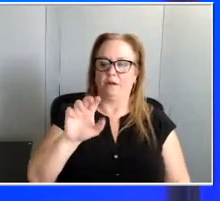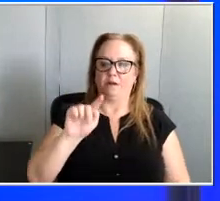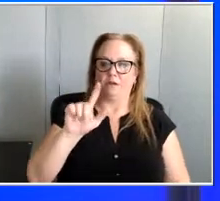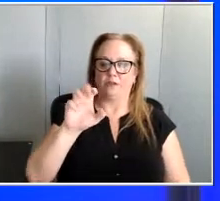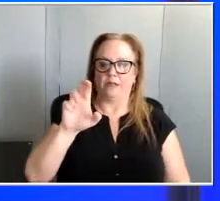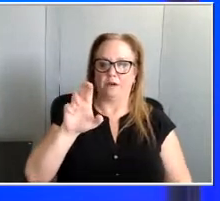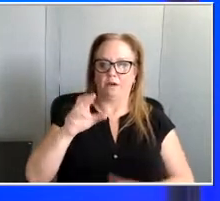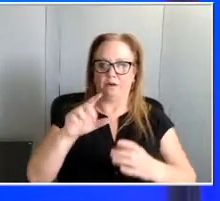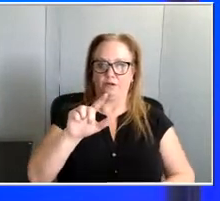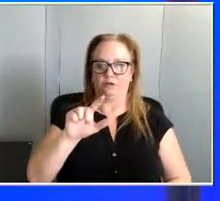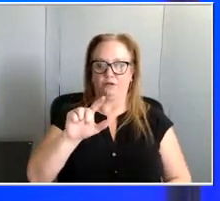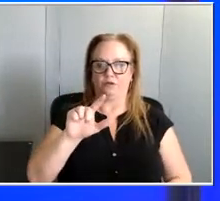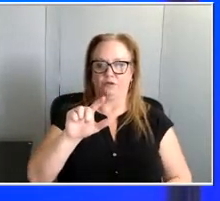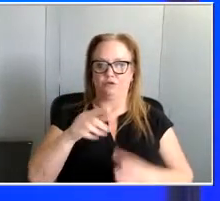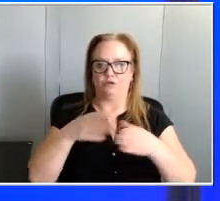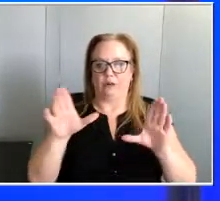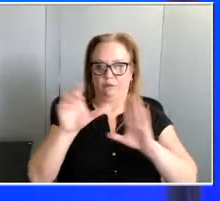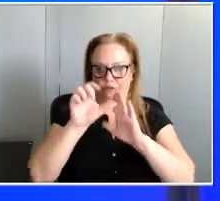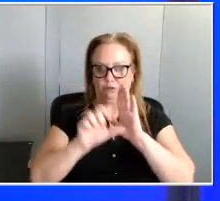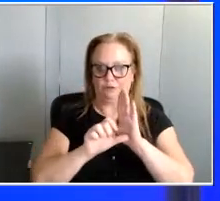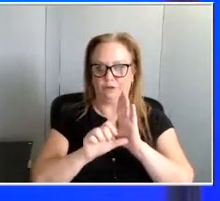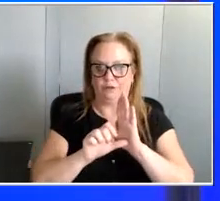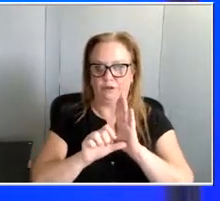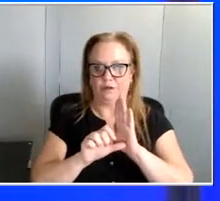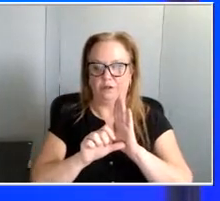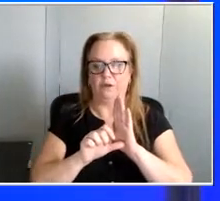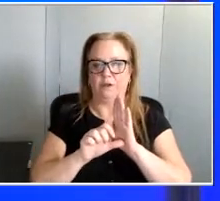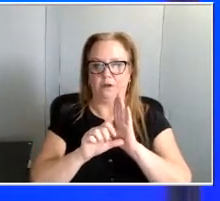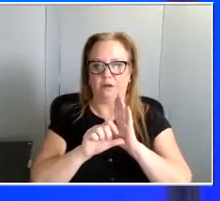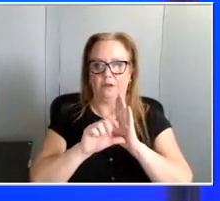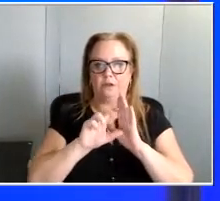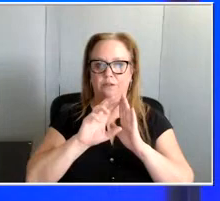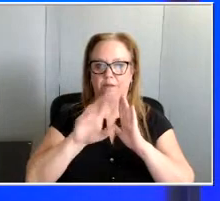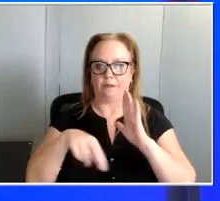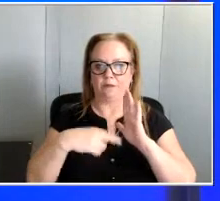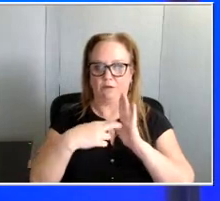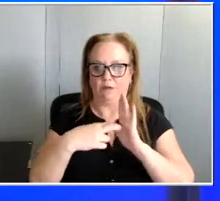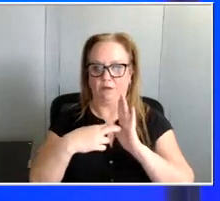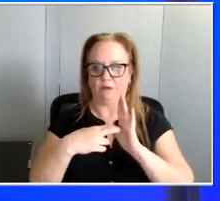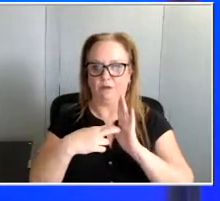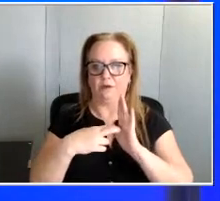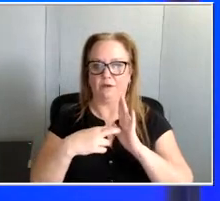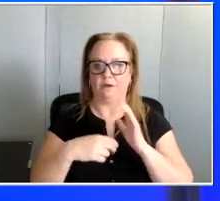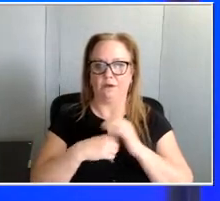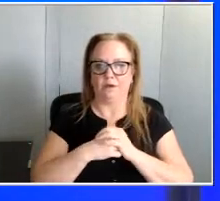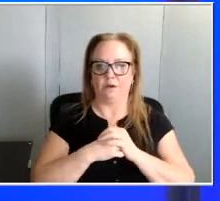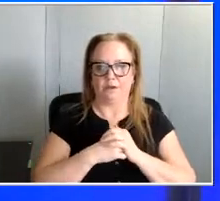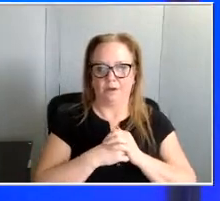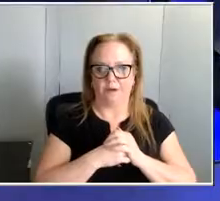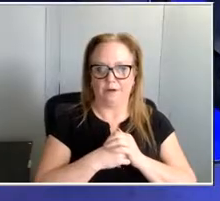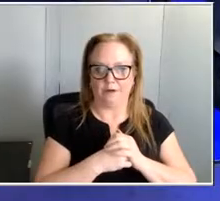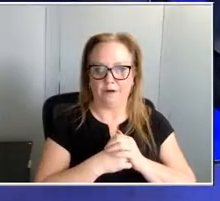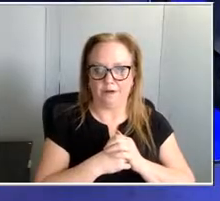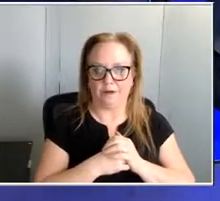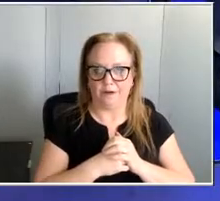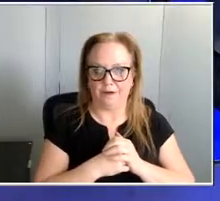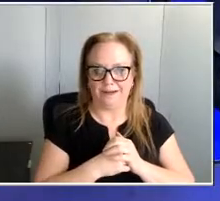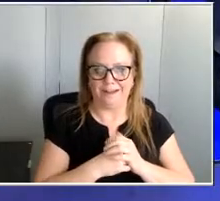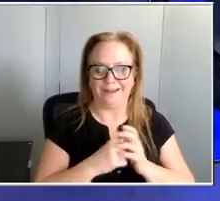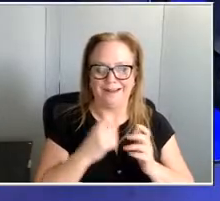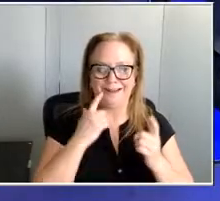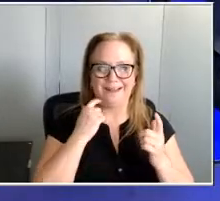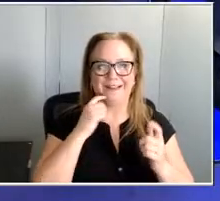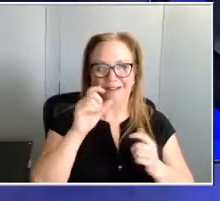surgeon, who stepped into that role. I think I did know that, but you see, when you get older, your institutional memory fails you from time to time. I asked Kennedy